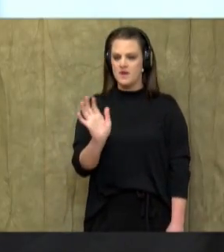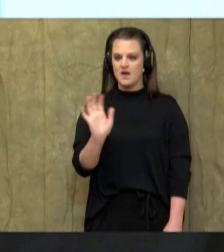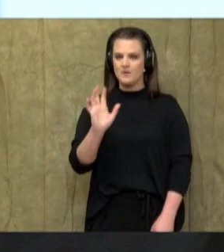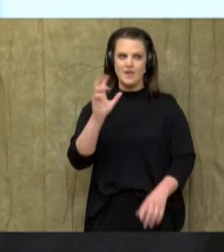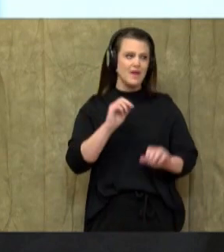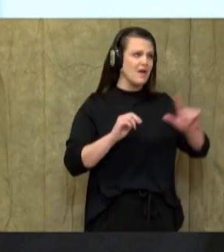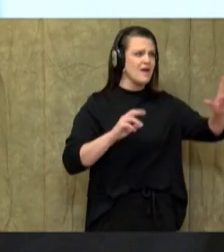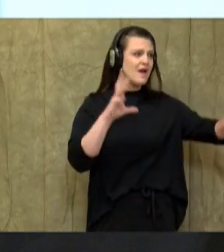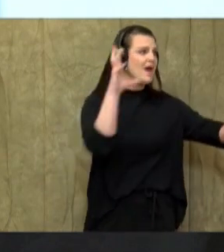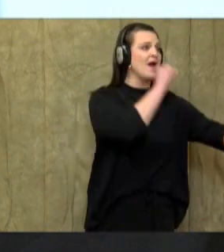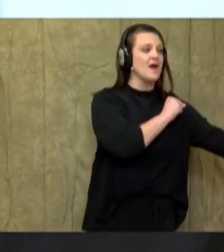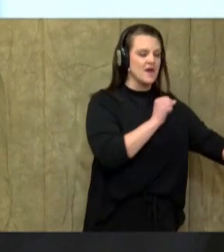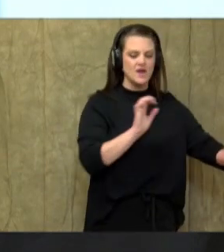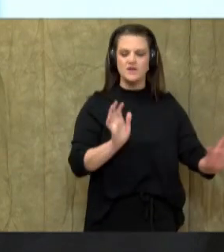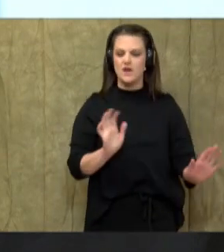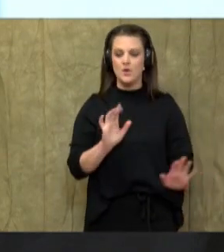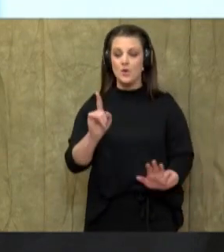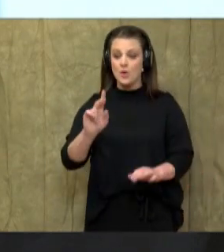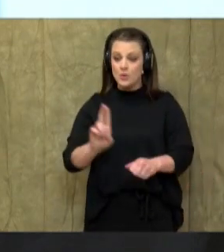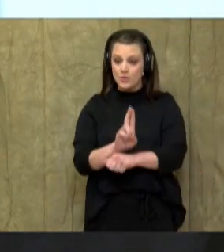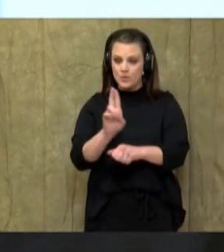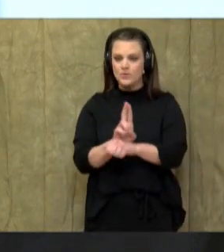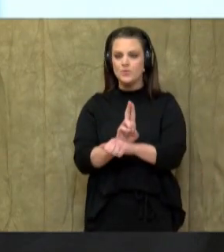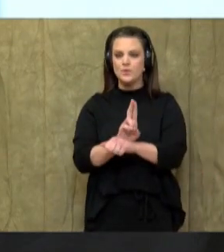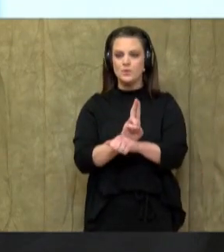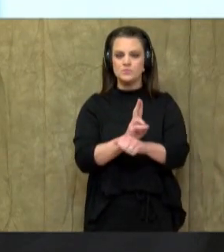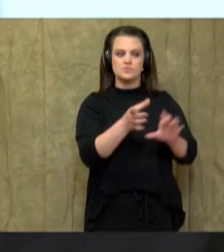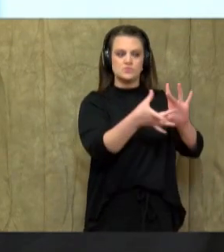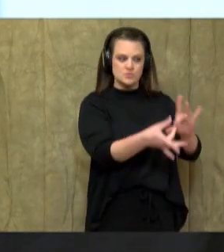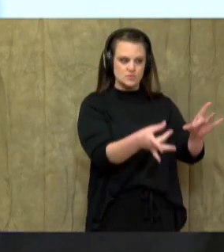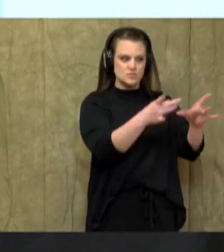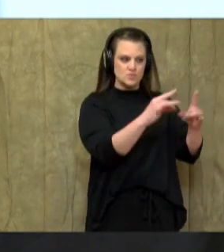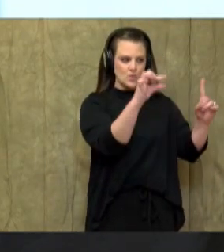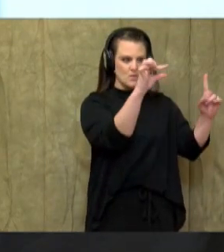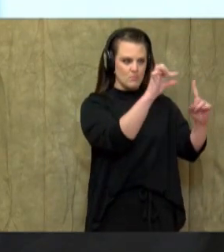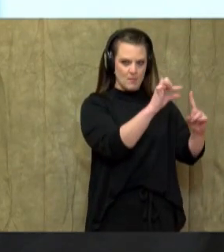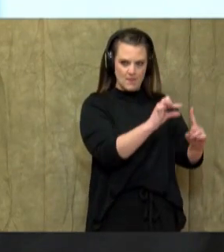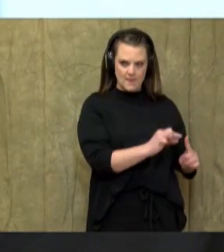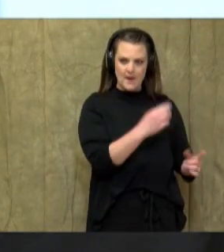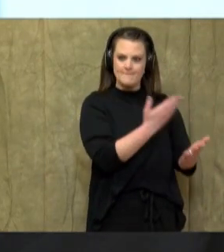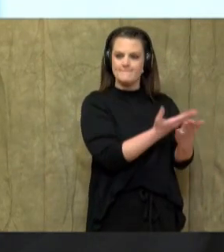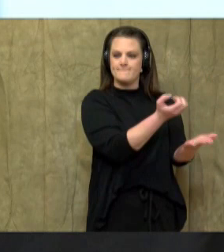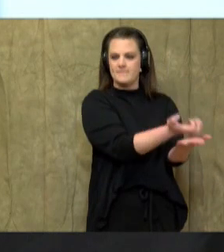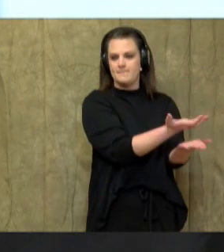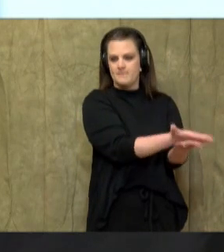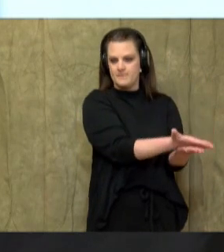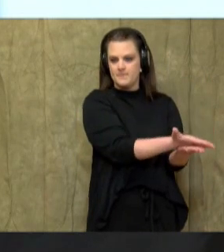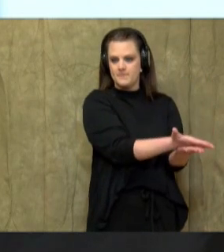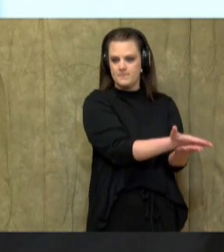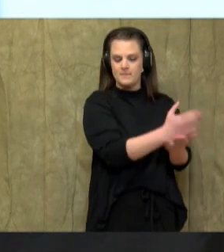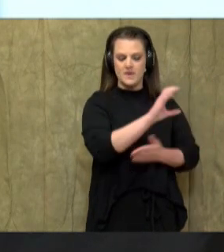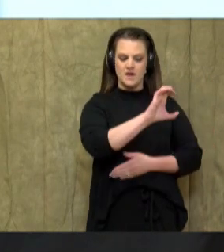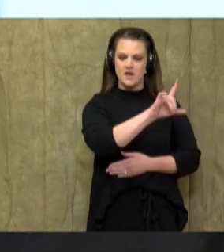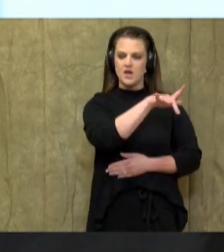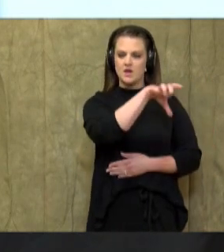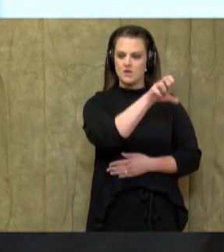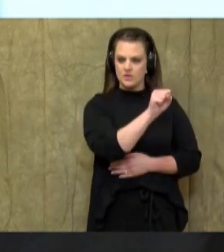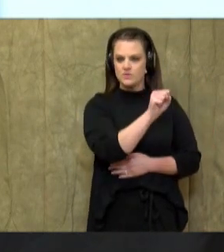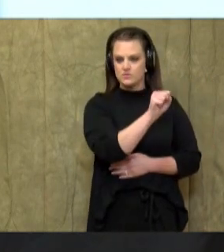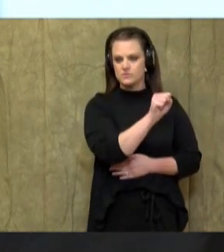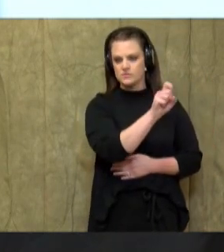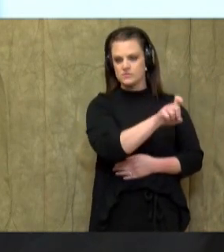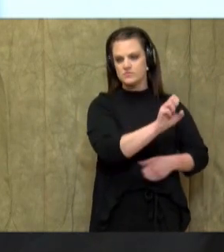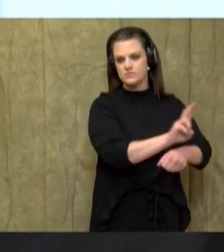of left field. You have to use the text evidence using the clues given.